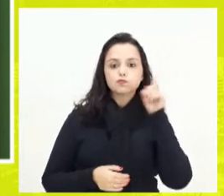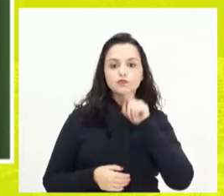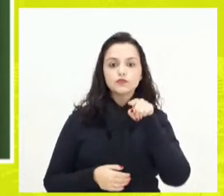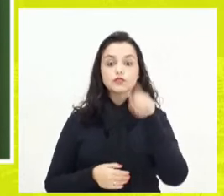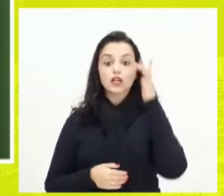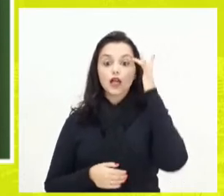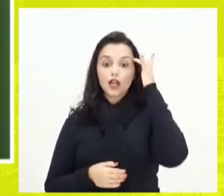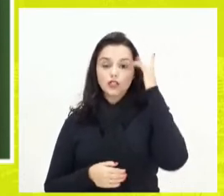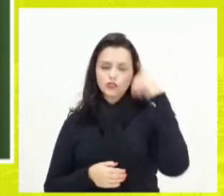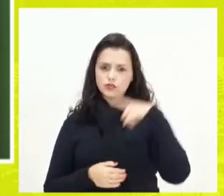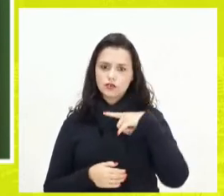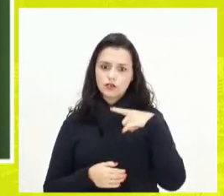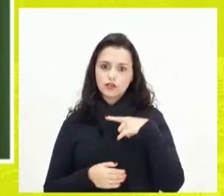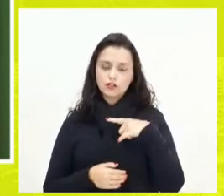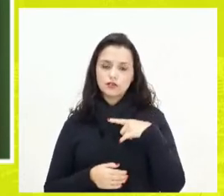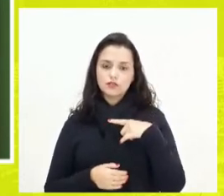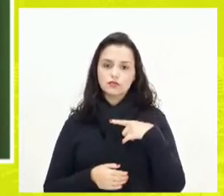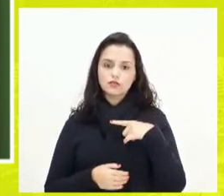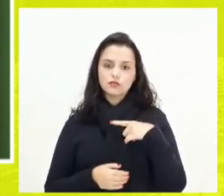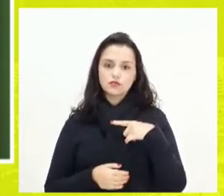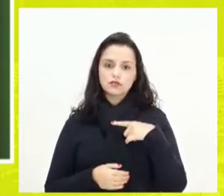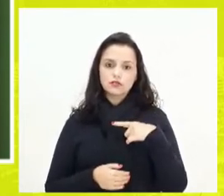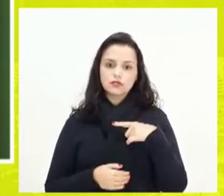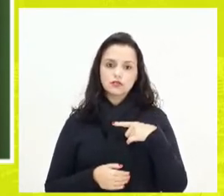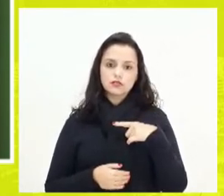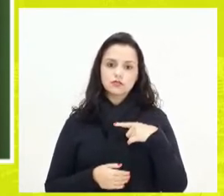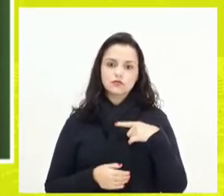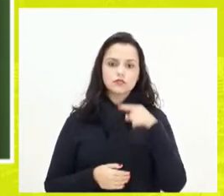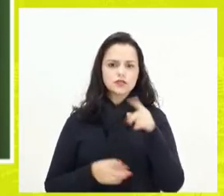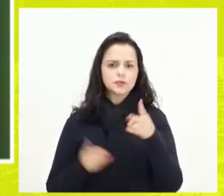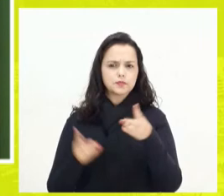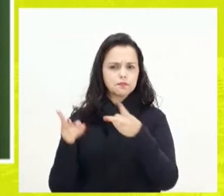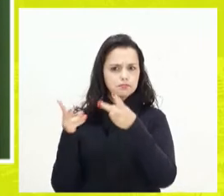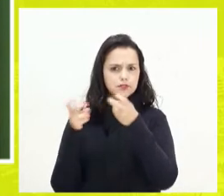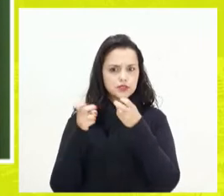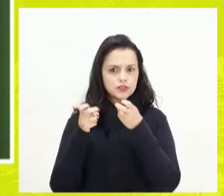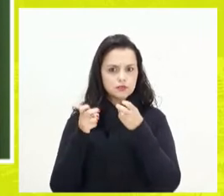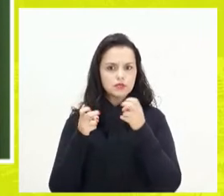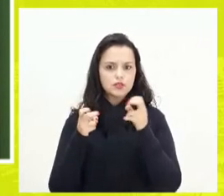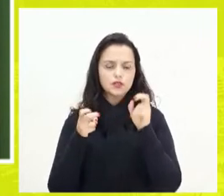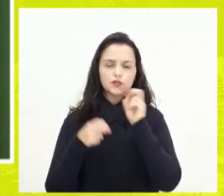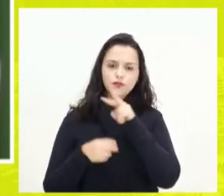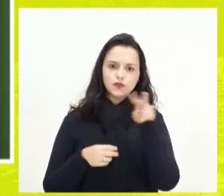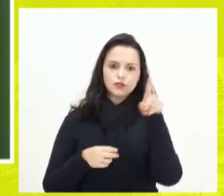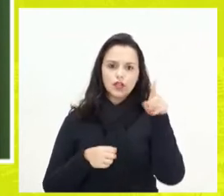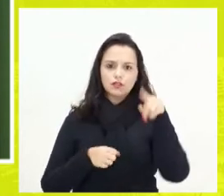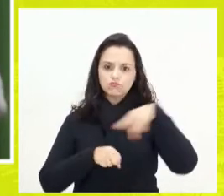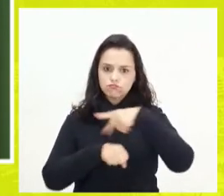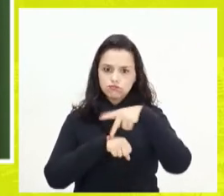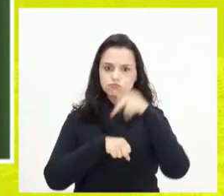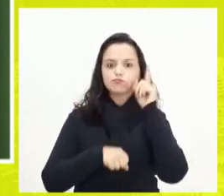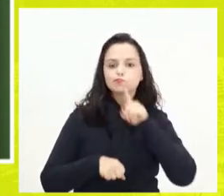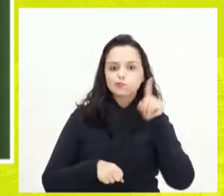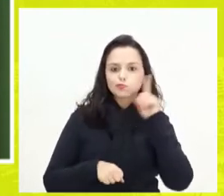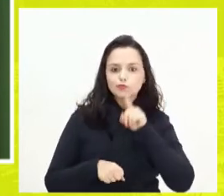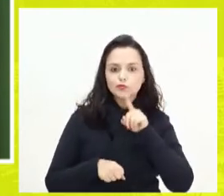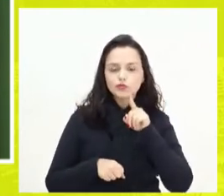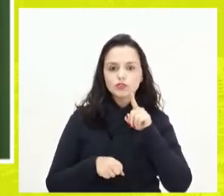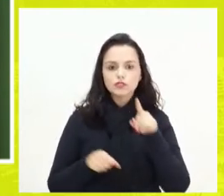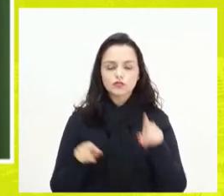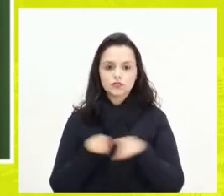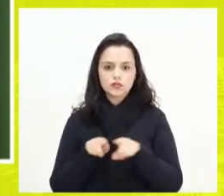since we live in the united states what do you think chris as brazilian is there anything that you've seen in the united